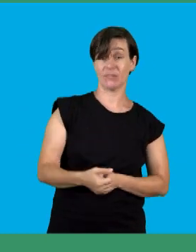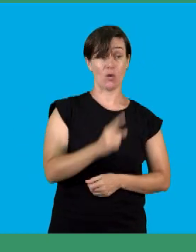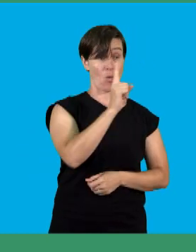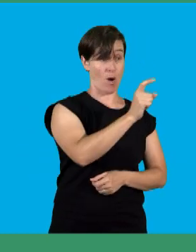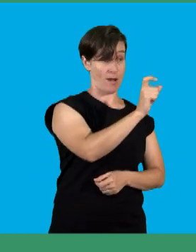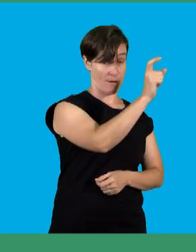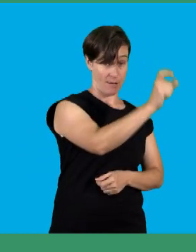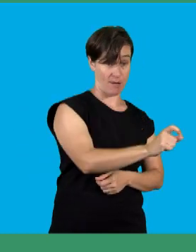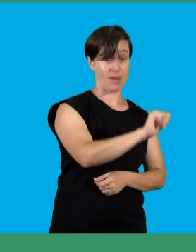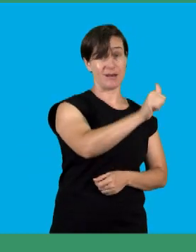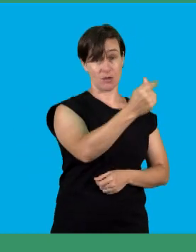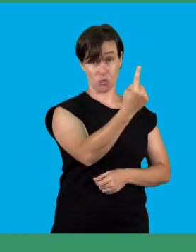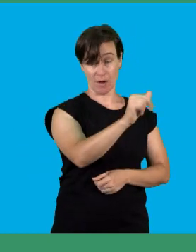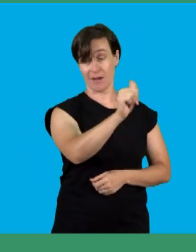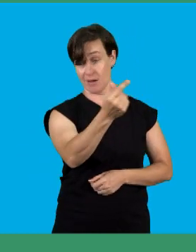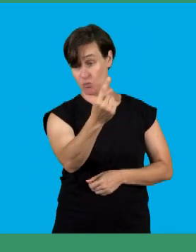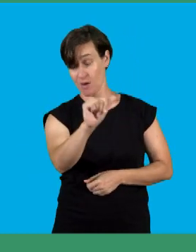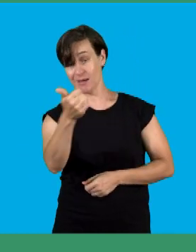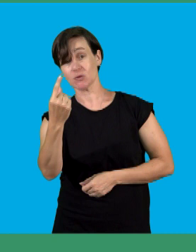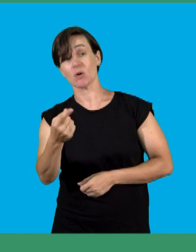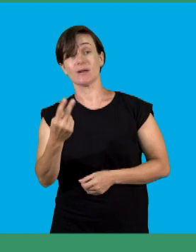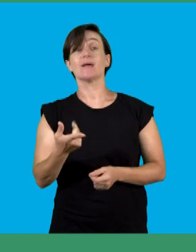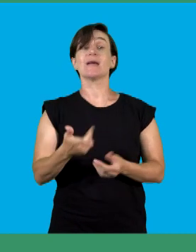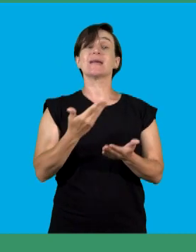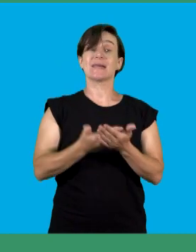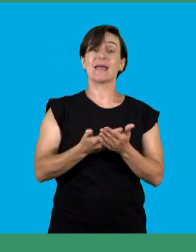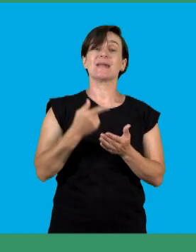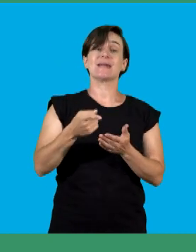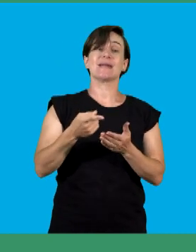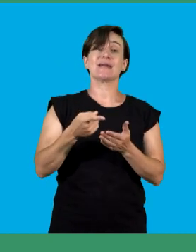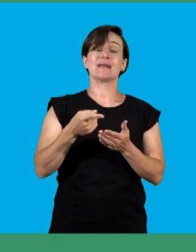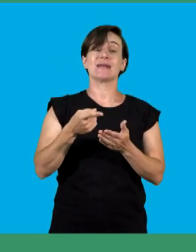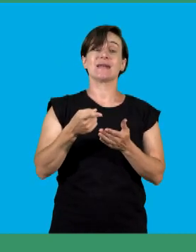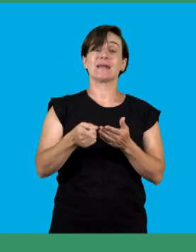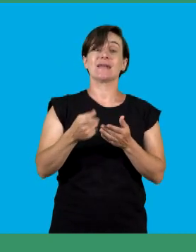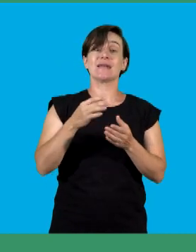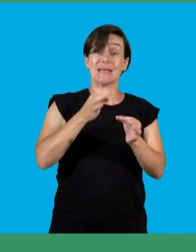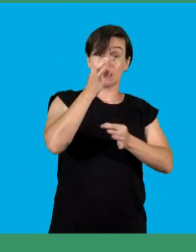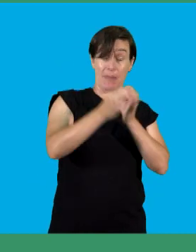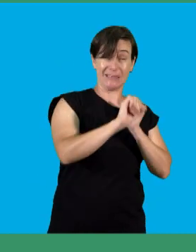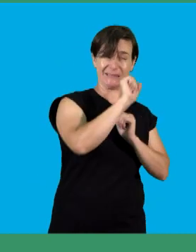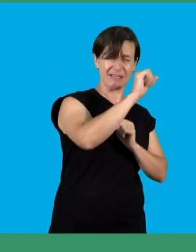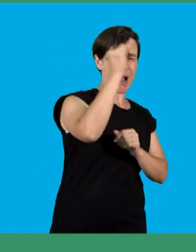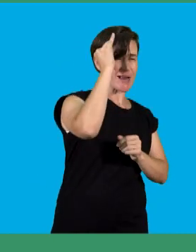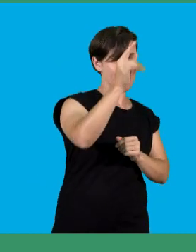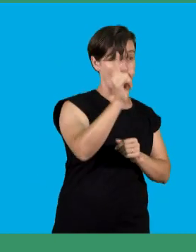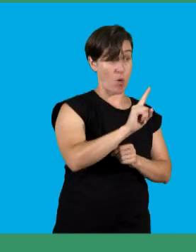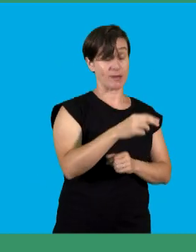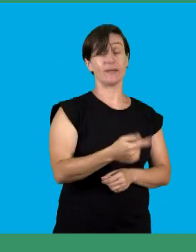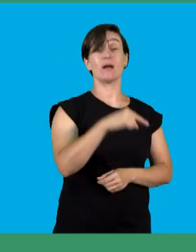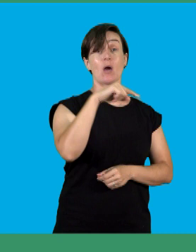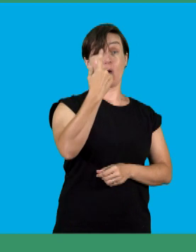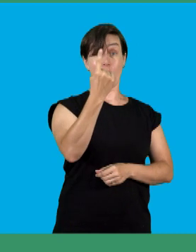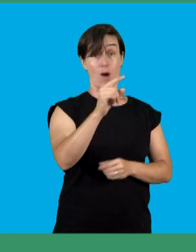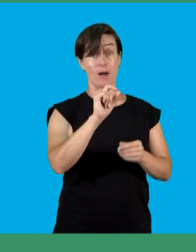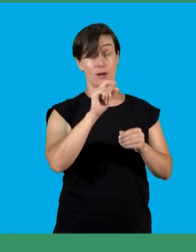the group gives one of their solutions and someone writes them all down on a big sheet of paper. So can you see